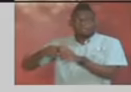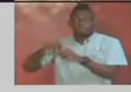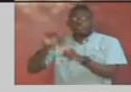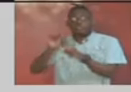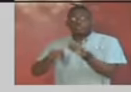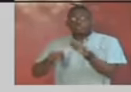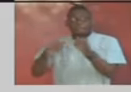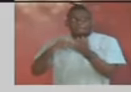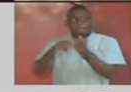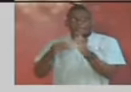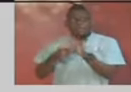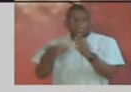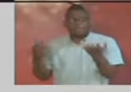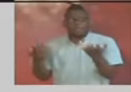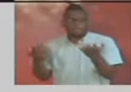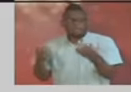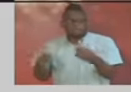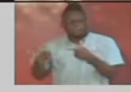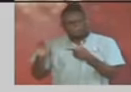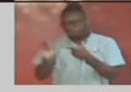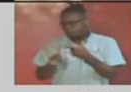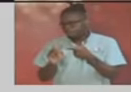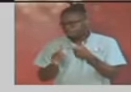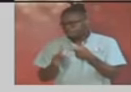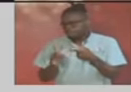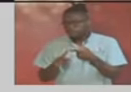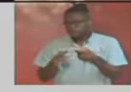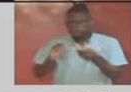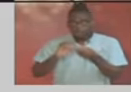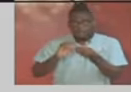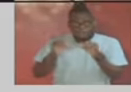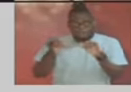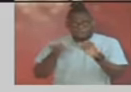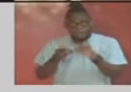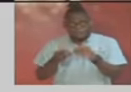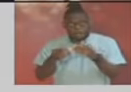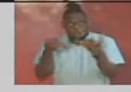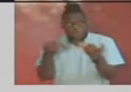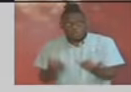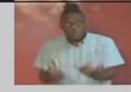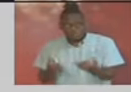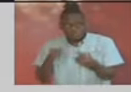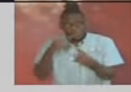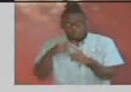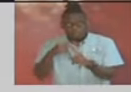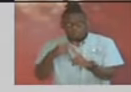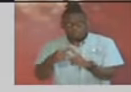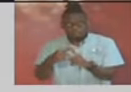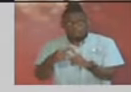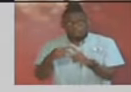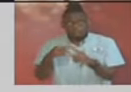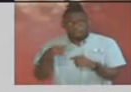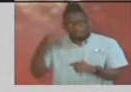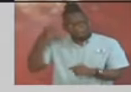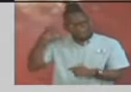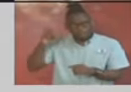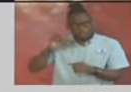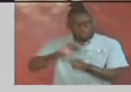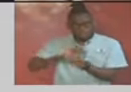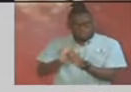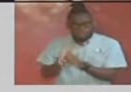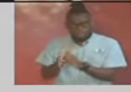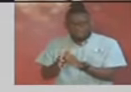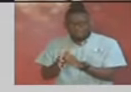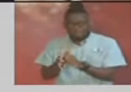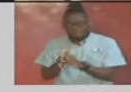One, the numbers that we are seeing, the viral level in the country with regards to COVID-19 seems to be sufficiently